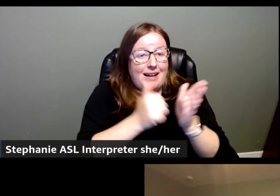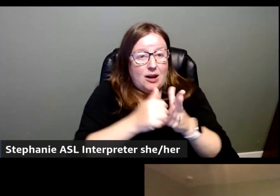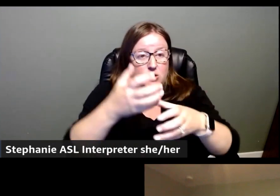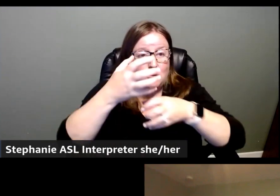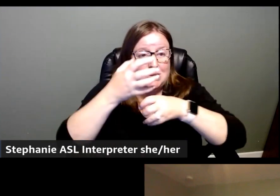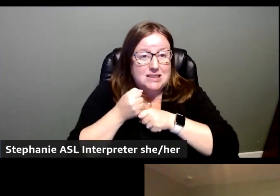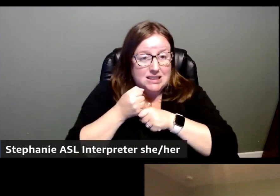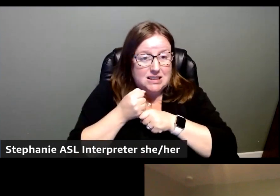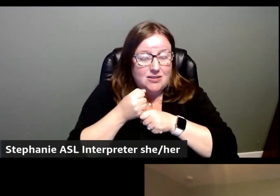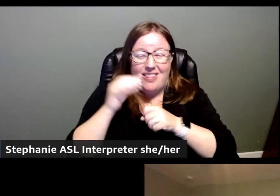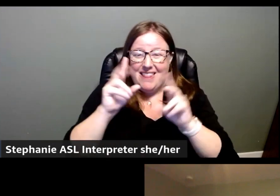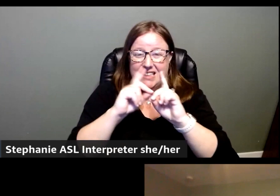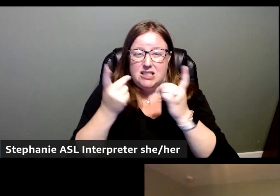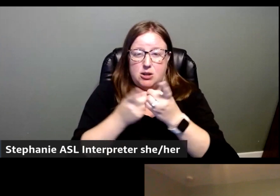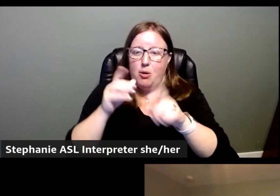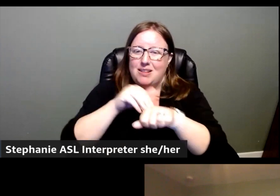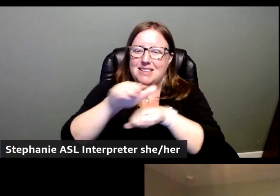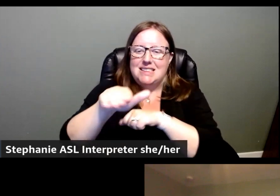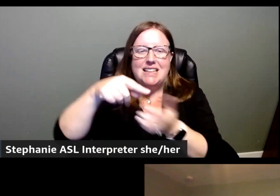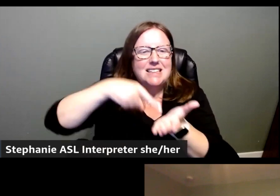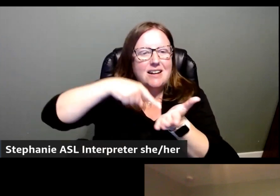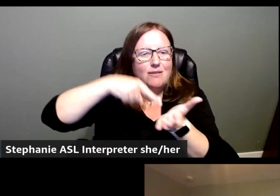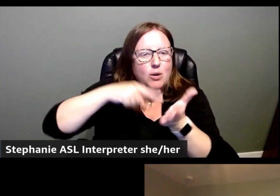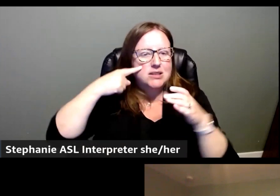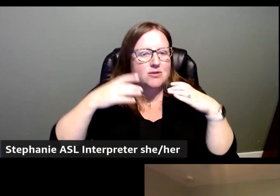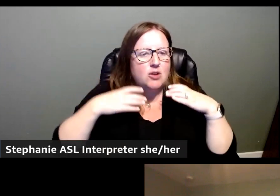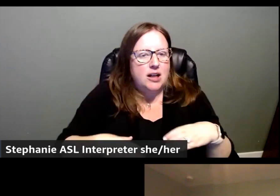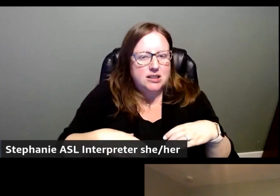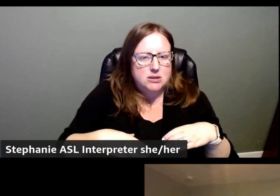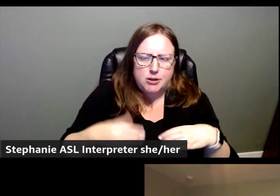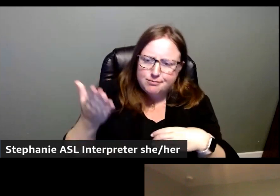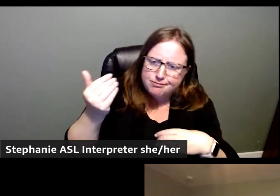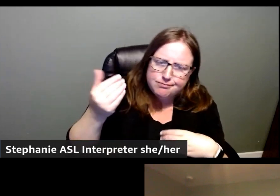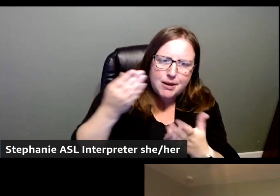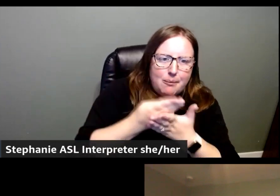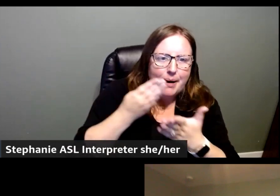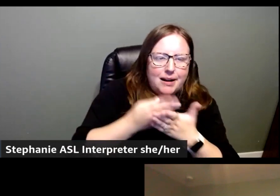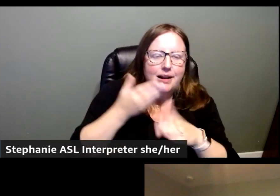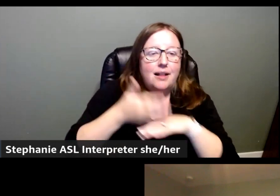that sends out invoices to customers. Give me some money, and the customer